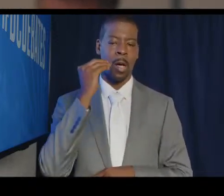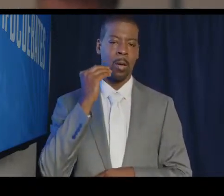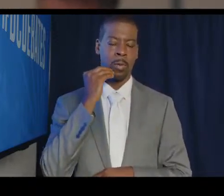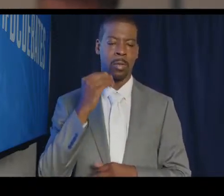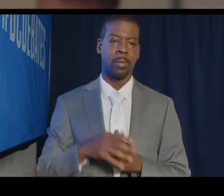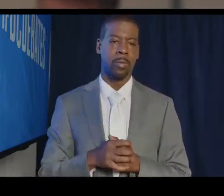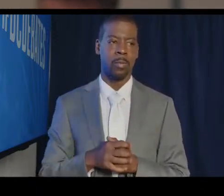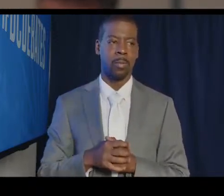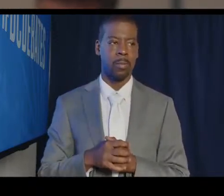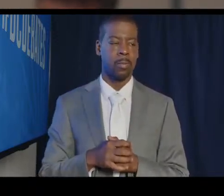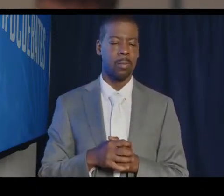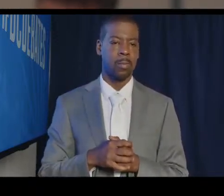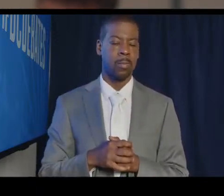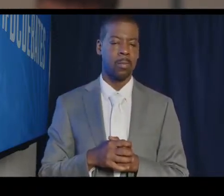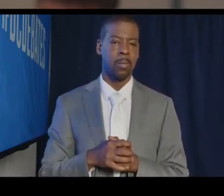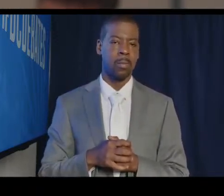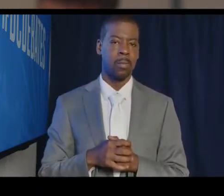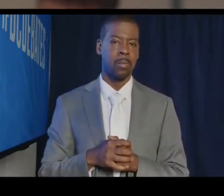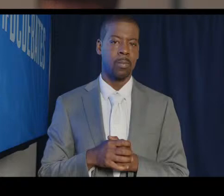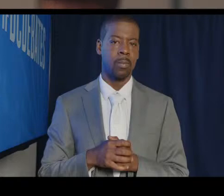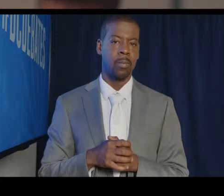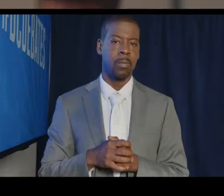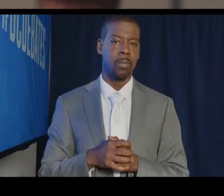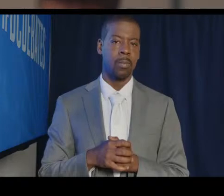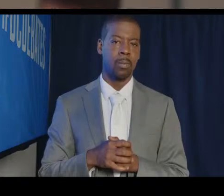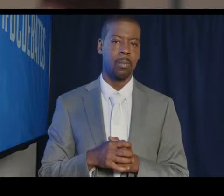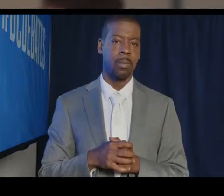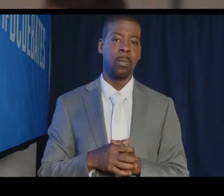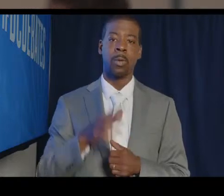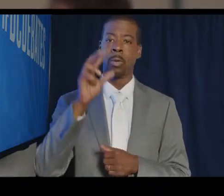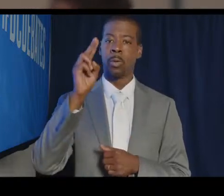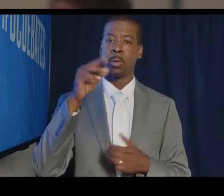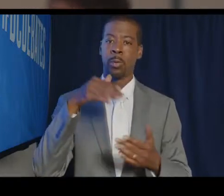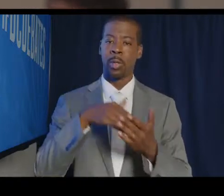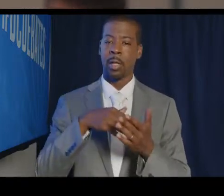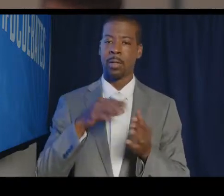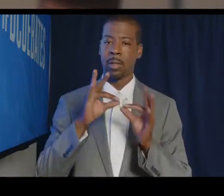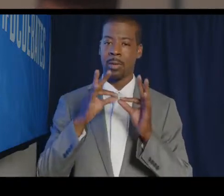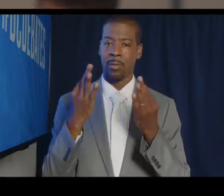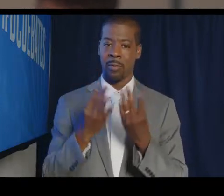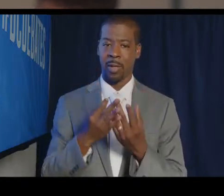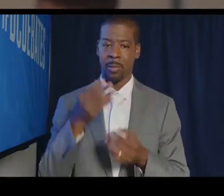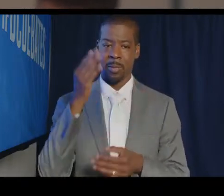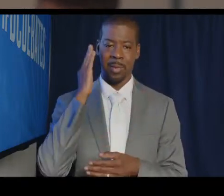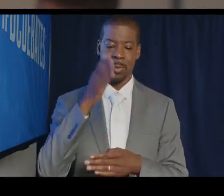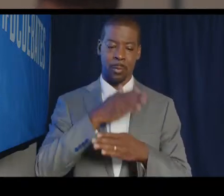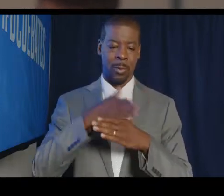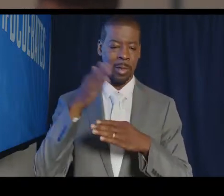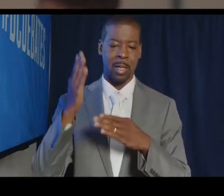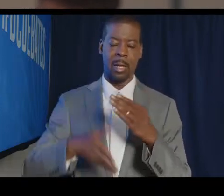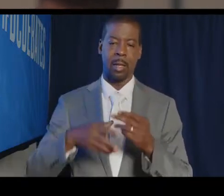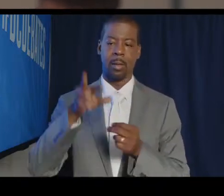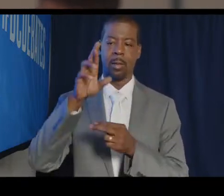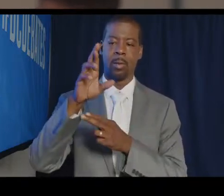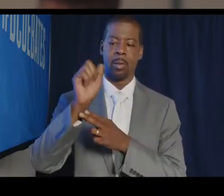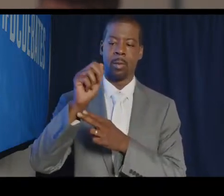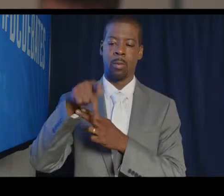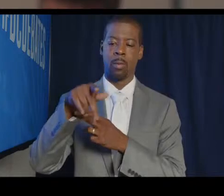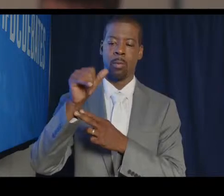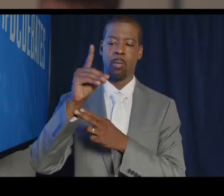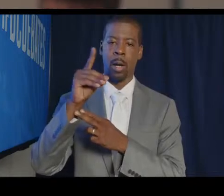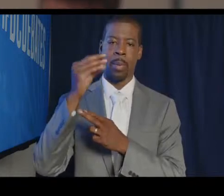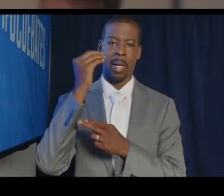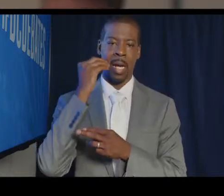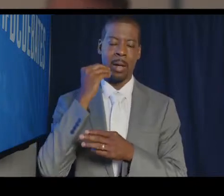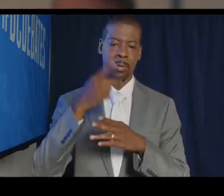you with this first question, Councilmember White. Roughly 2,000 families are expected to be terminated from the city's rapid rehousing program, which has